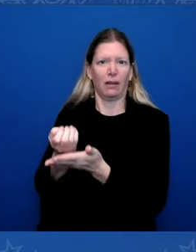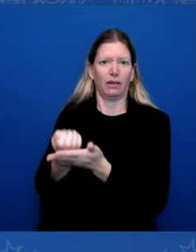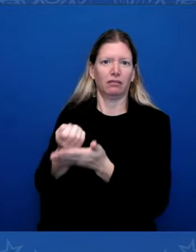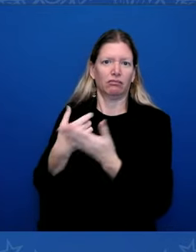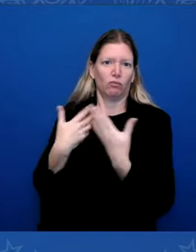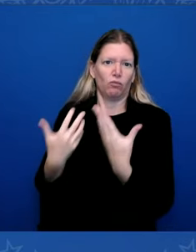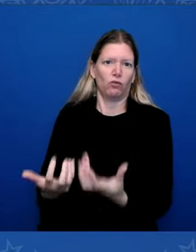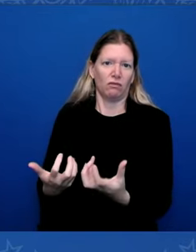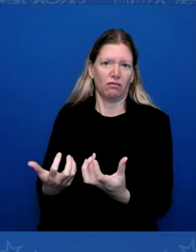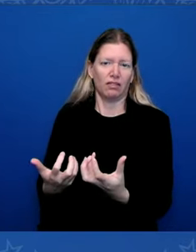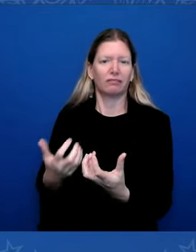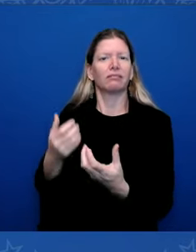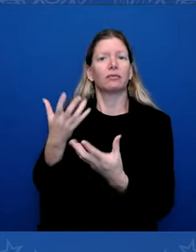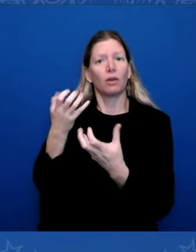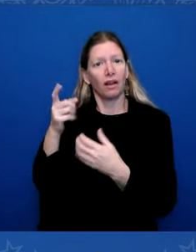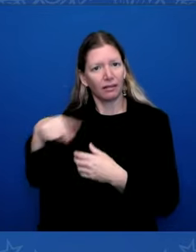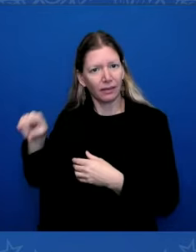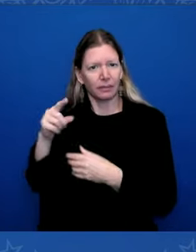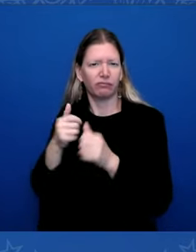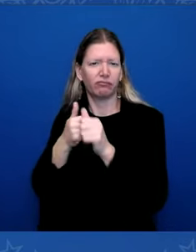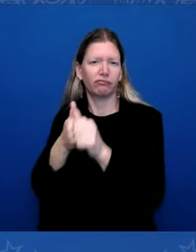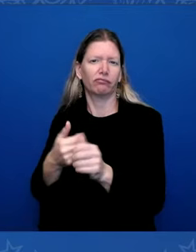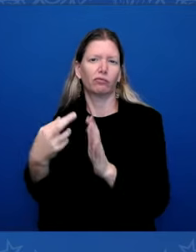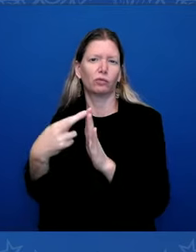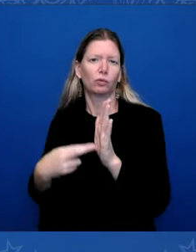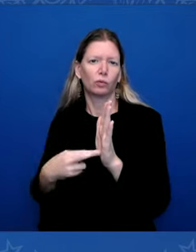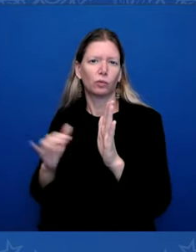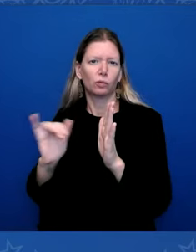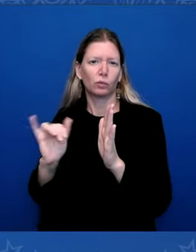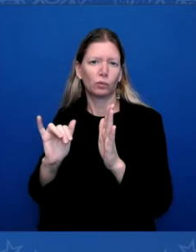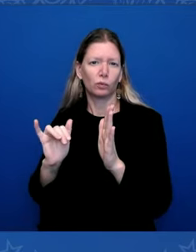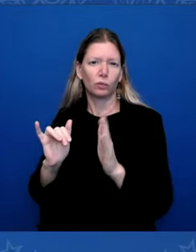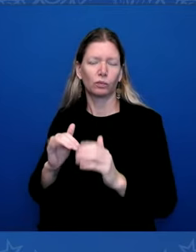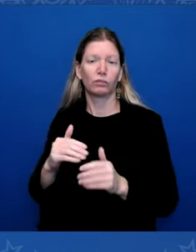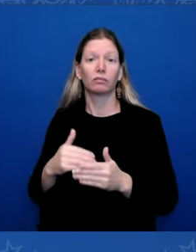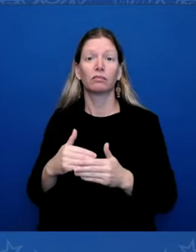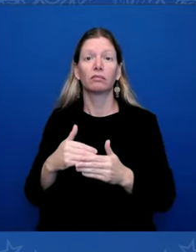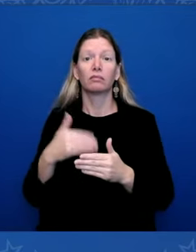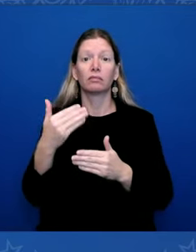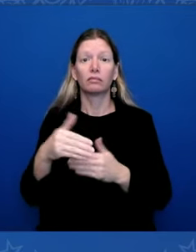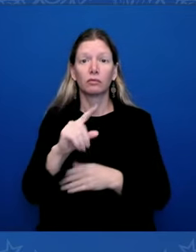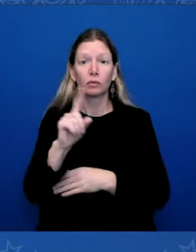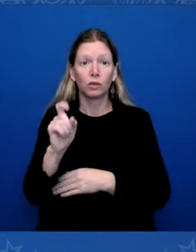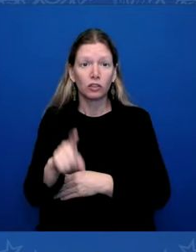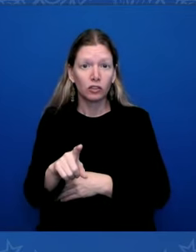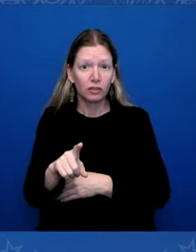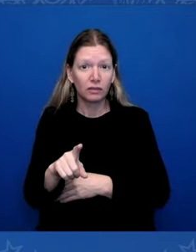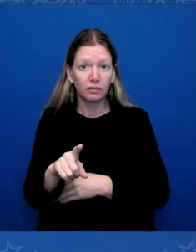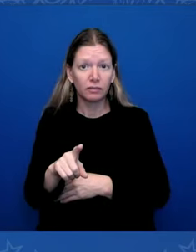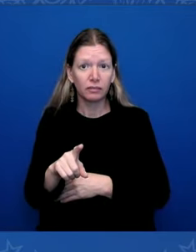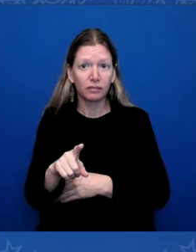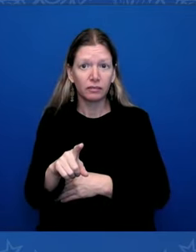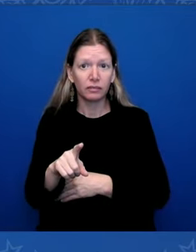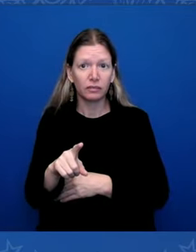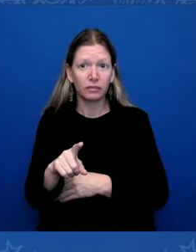The next question was to Bloomberg.